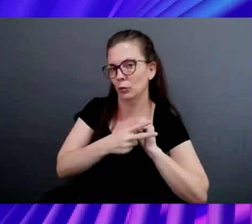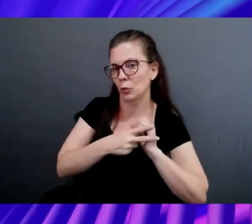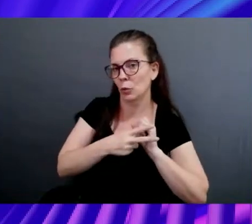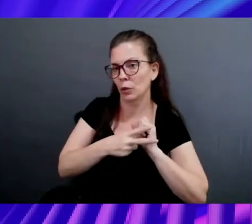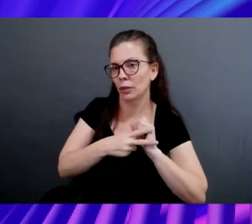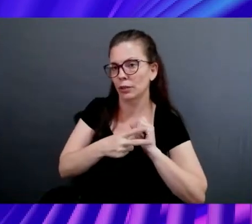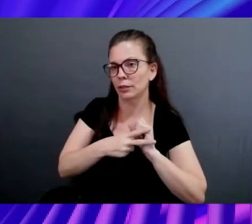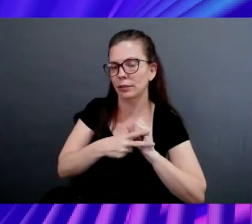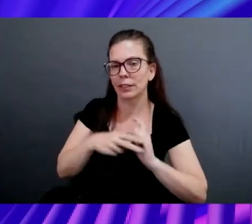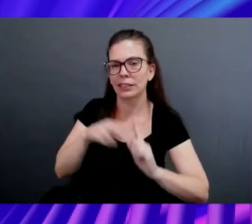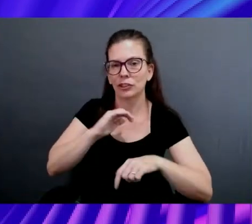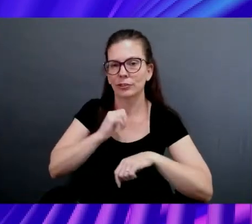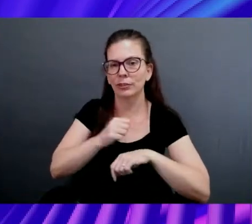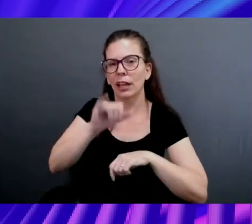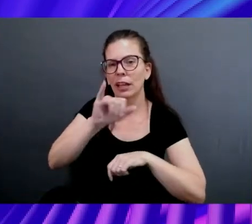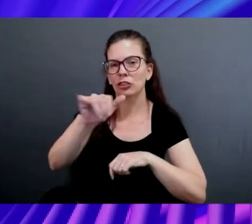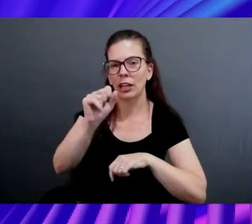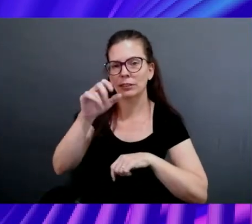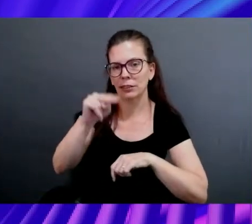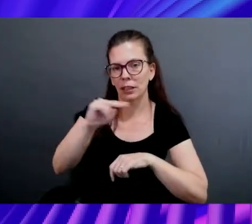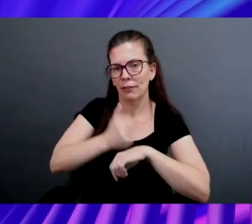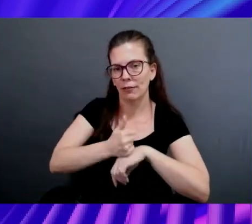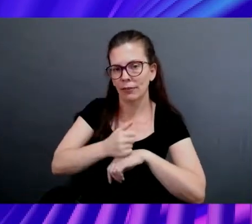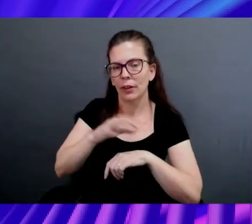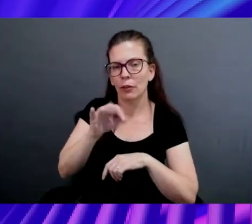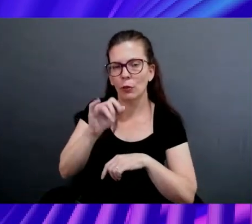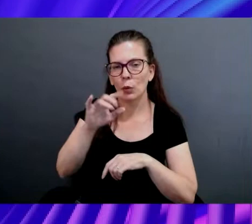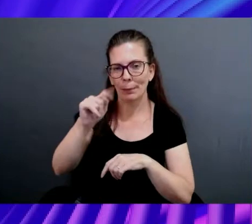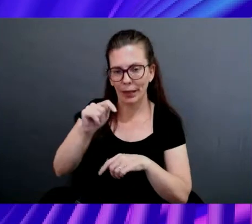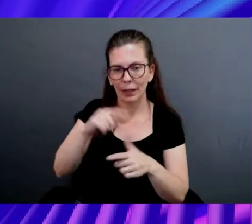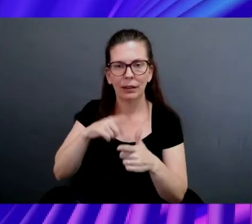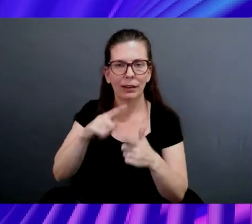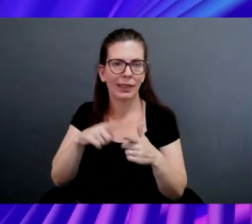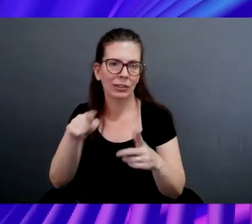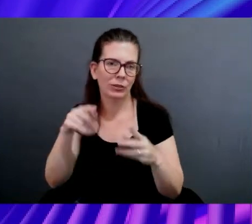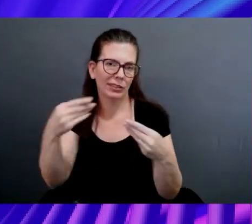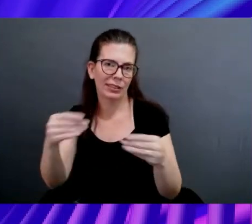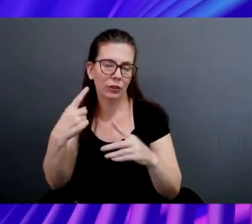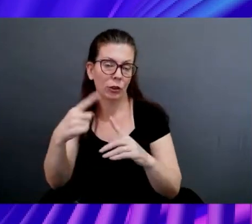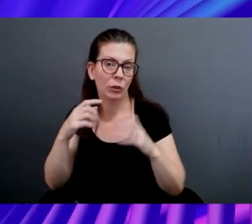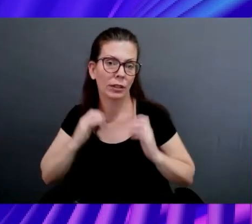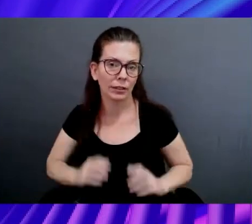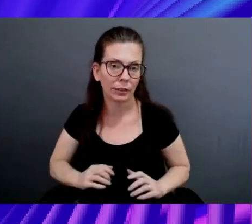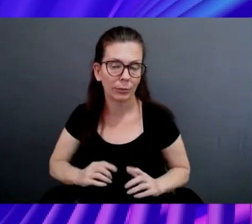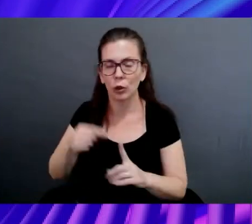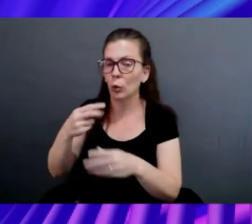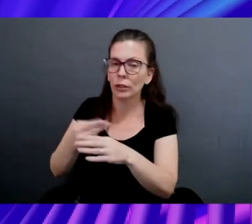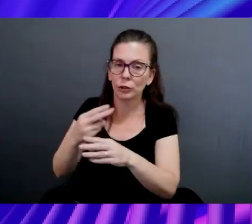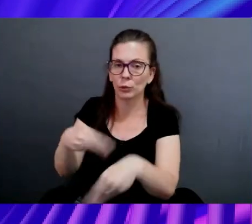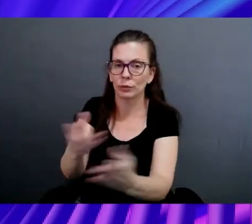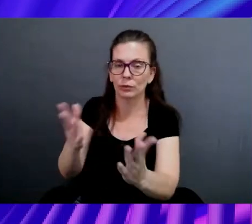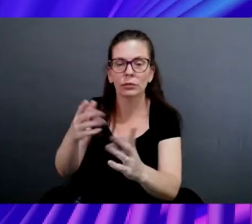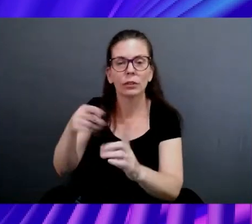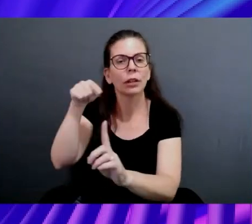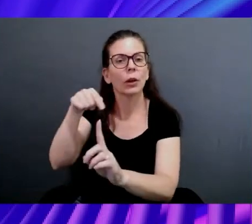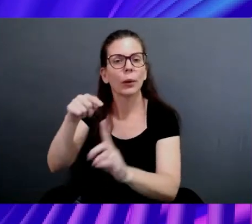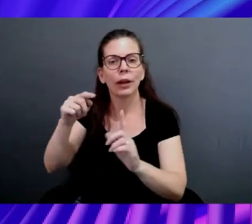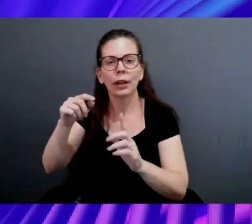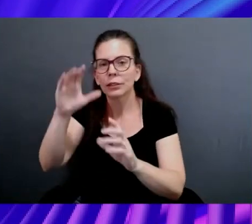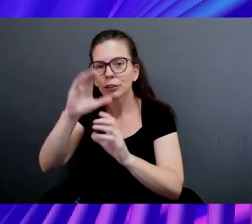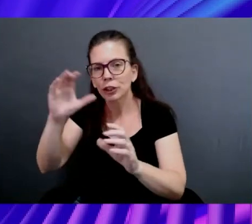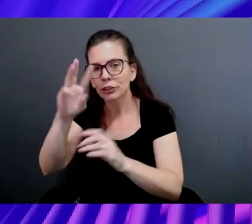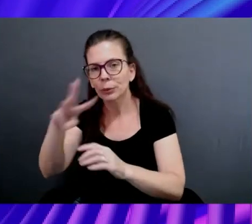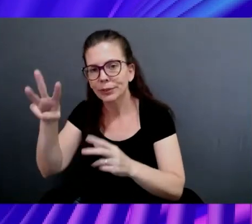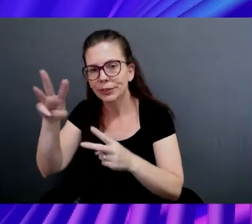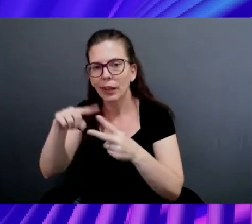format, and then you can serve the customers, right? For the website search, log analytics, operation analytics,